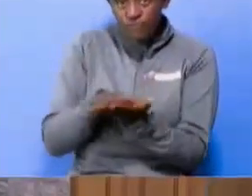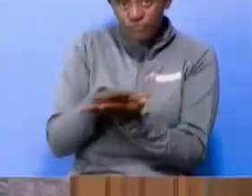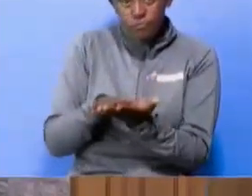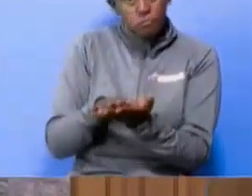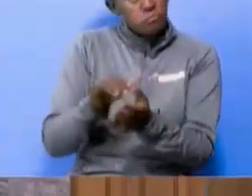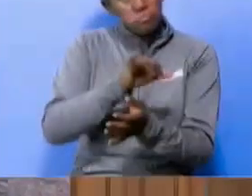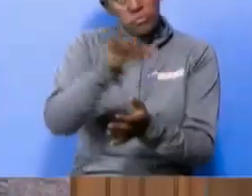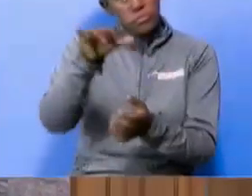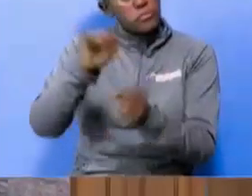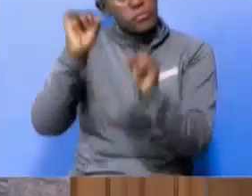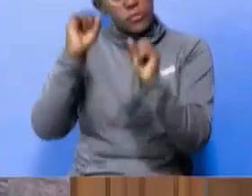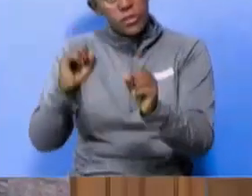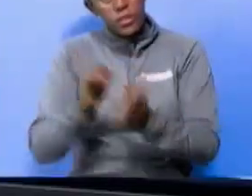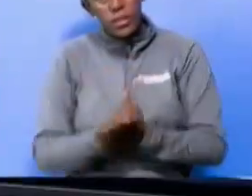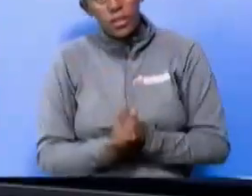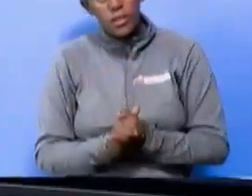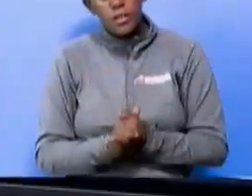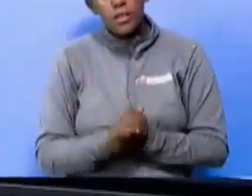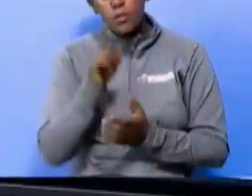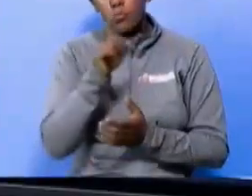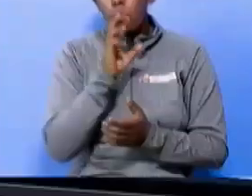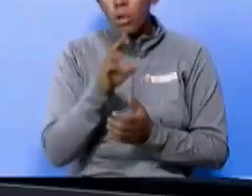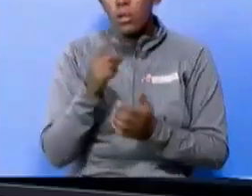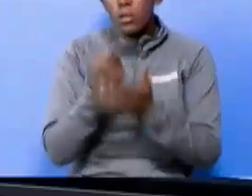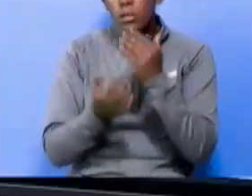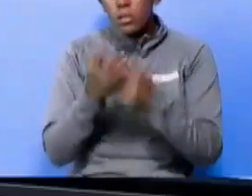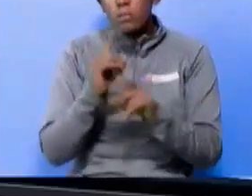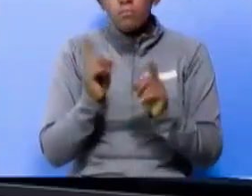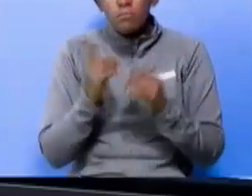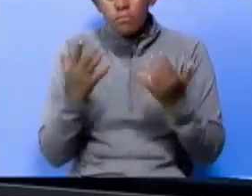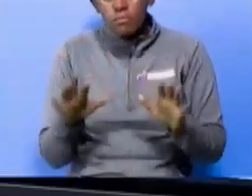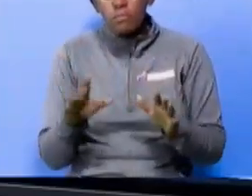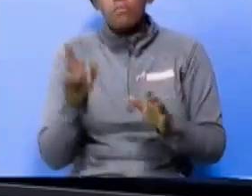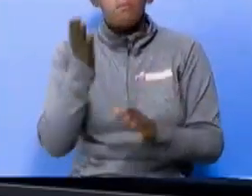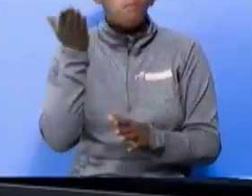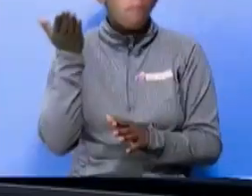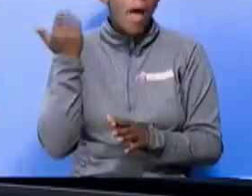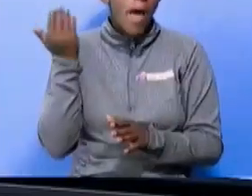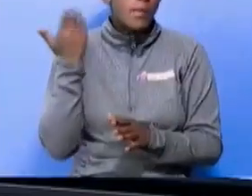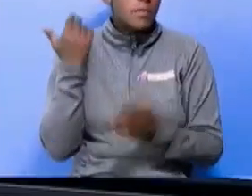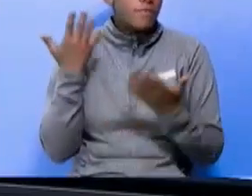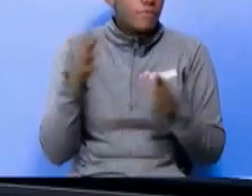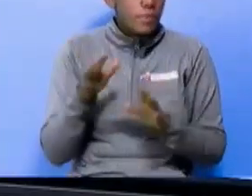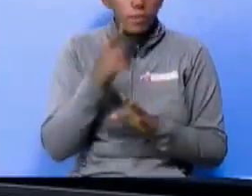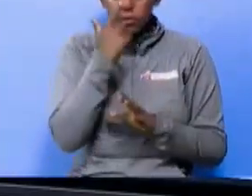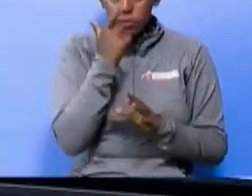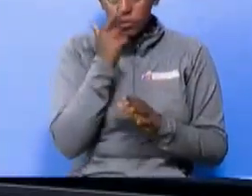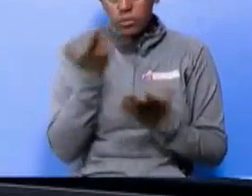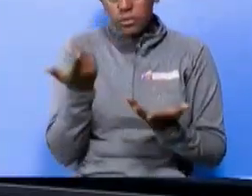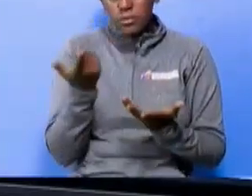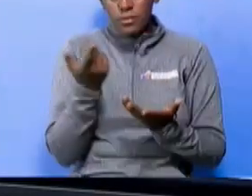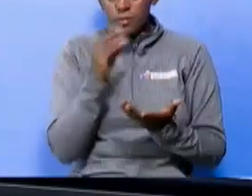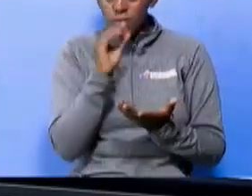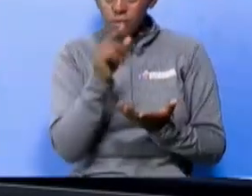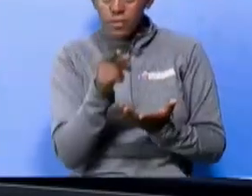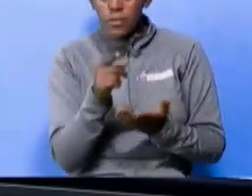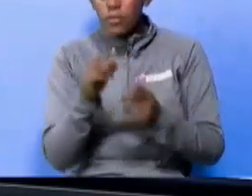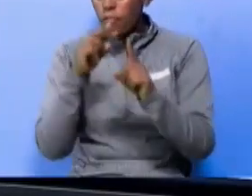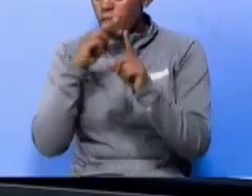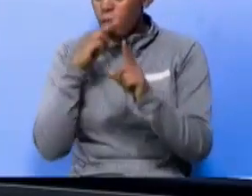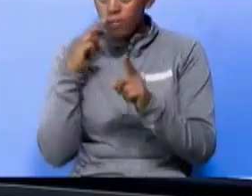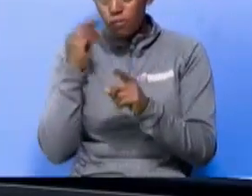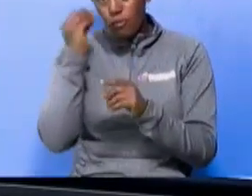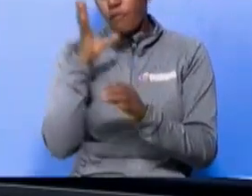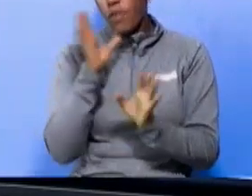etc. So you are talking about your past experience, and then don't forget that using these verbs.